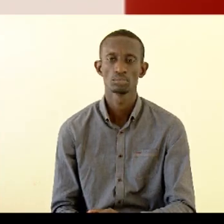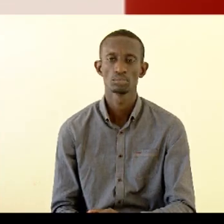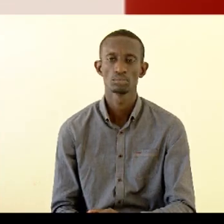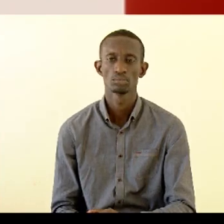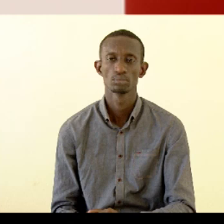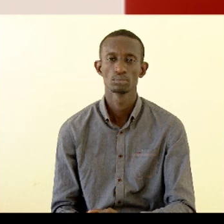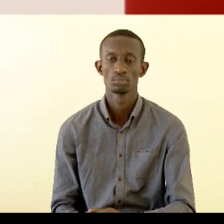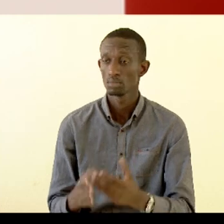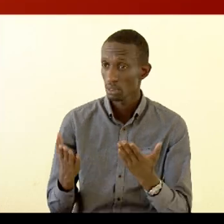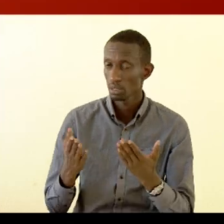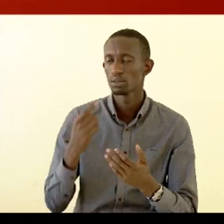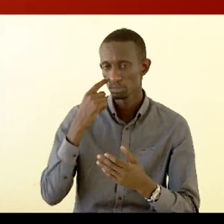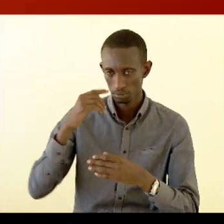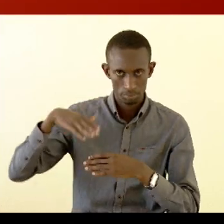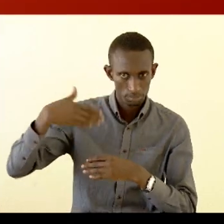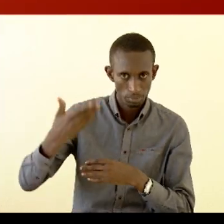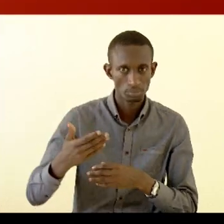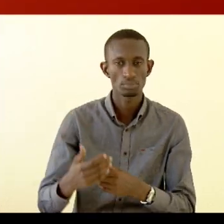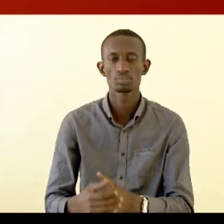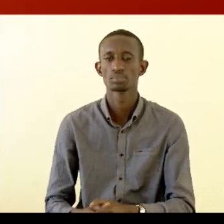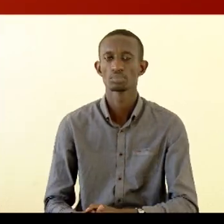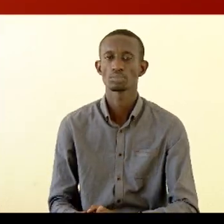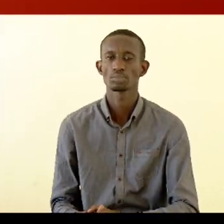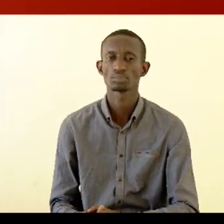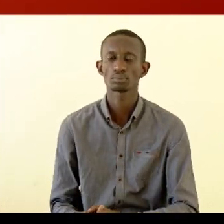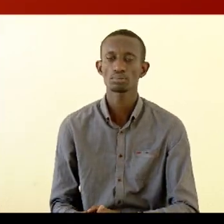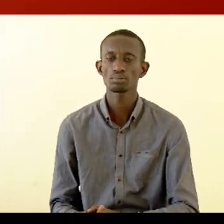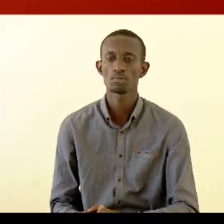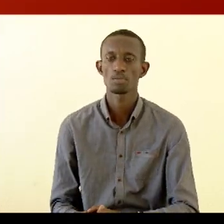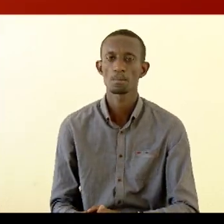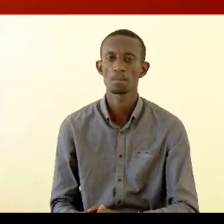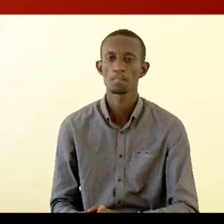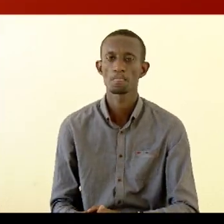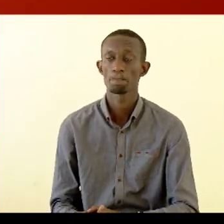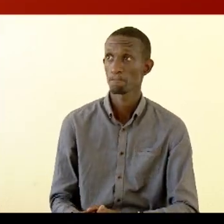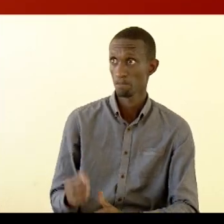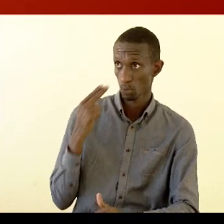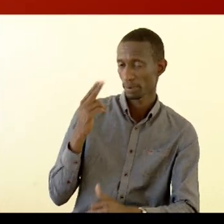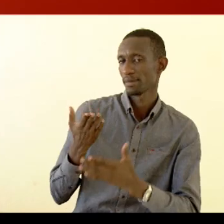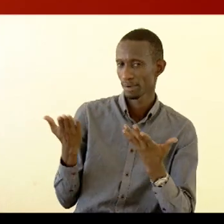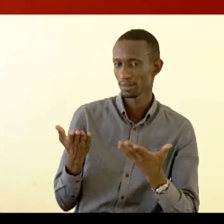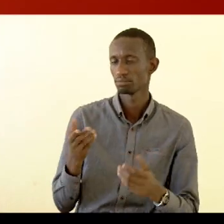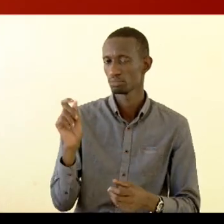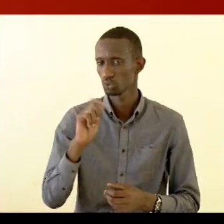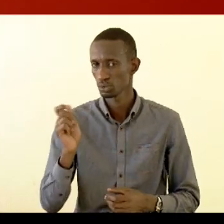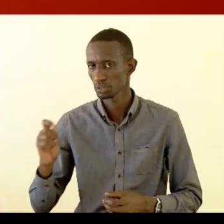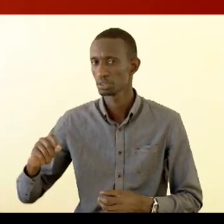Well, let's go to the next. Now, let's see how we write the electronic configuration.